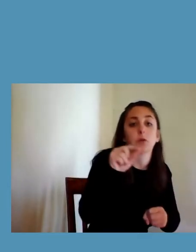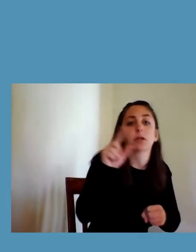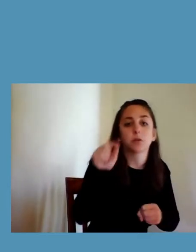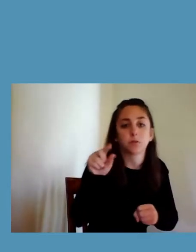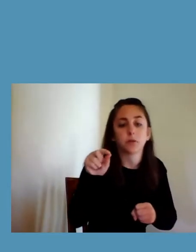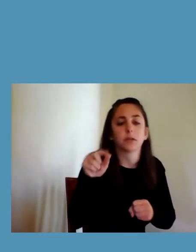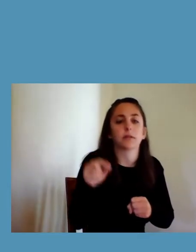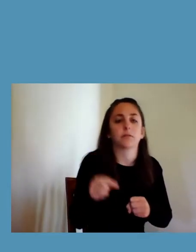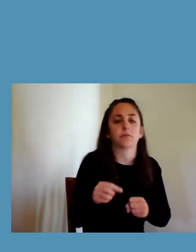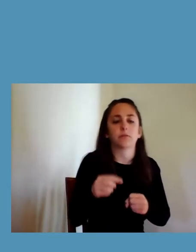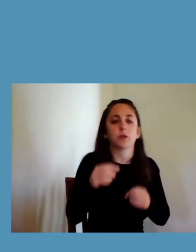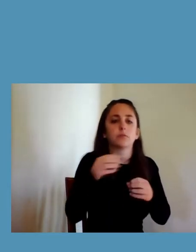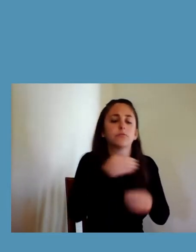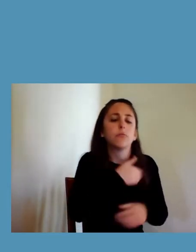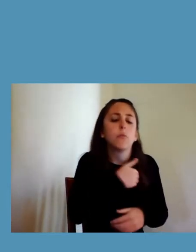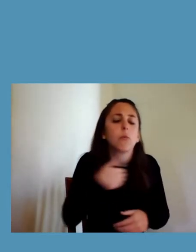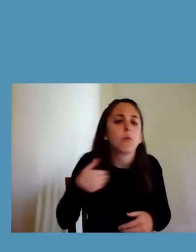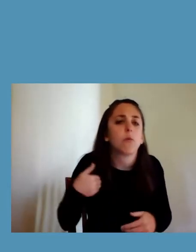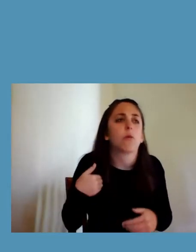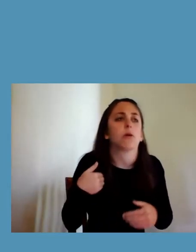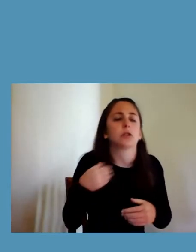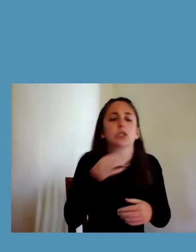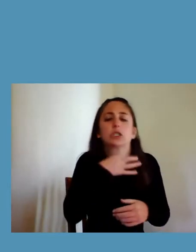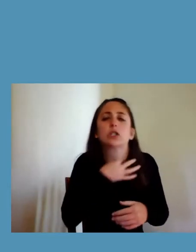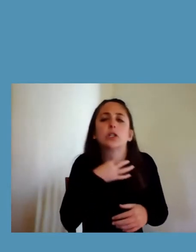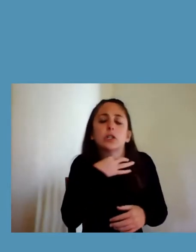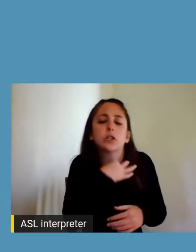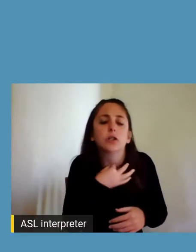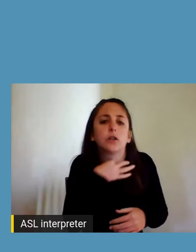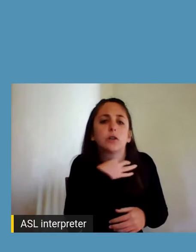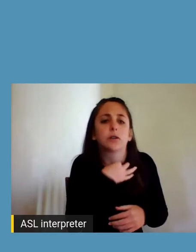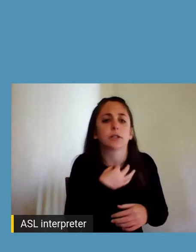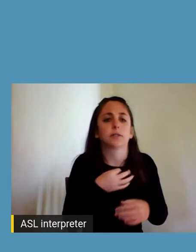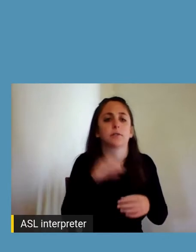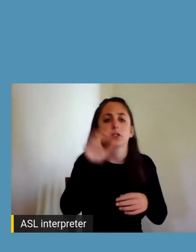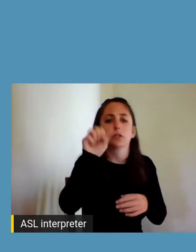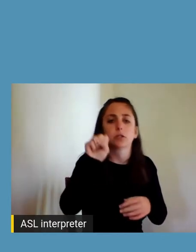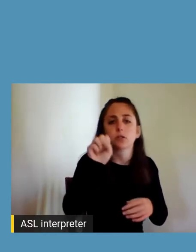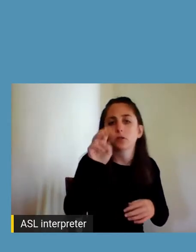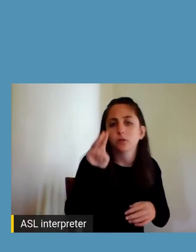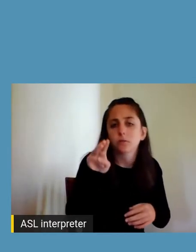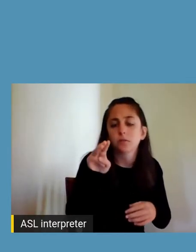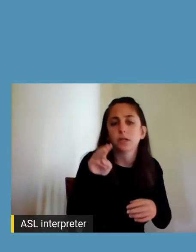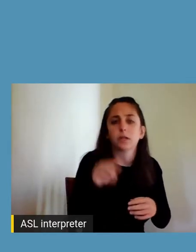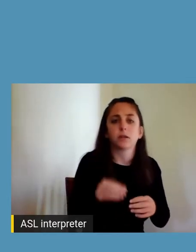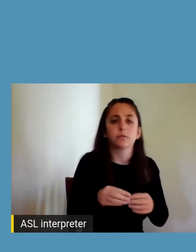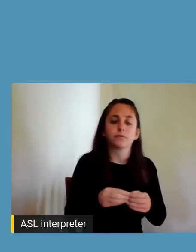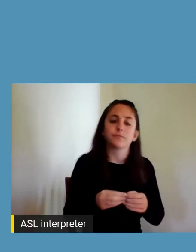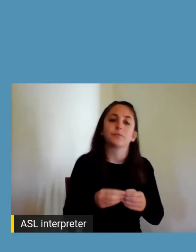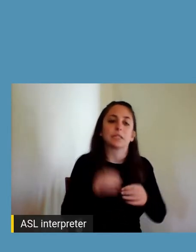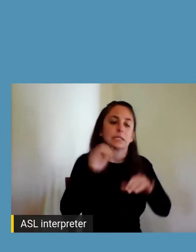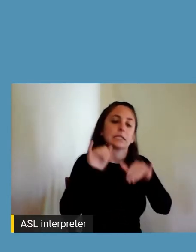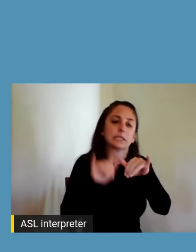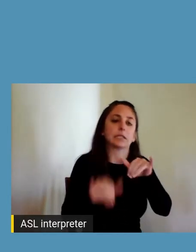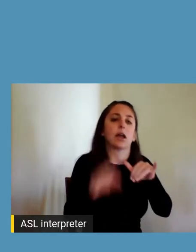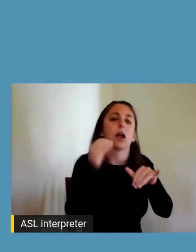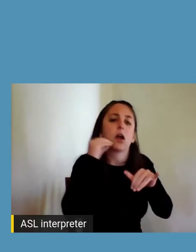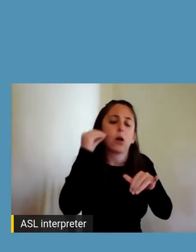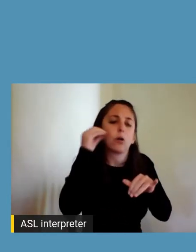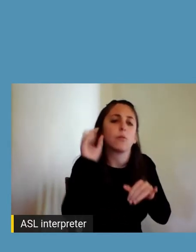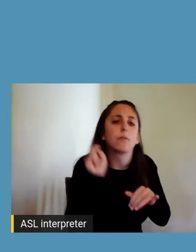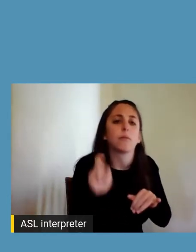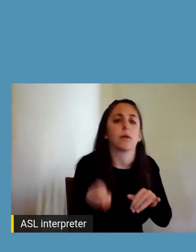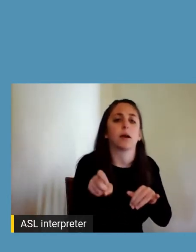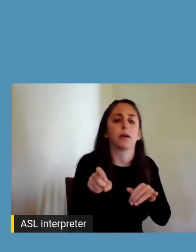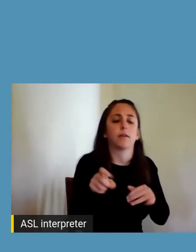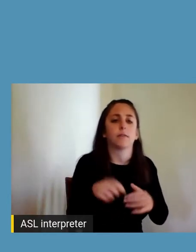our social media content. We were locked in our homes, including myself. The museum had been closed for a few months. We had no idea of when